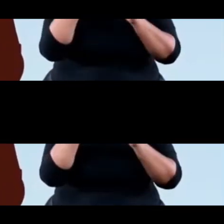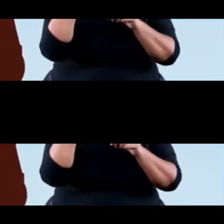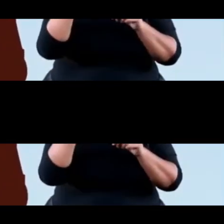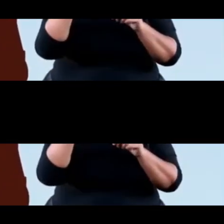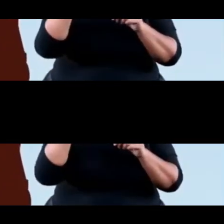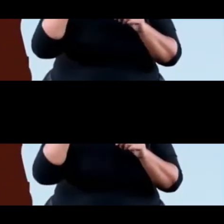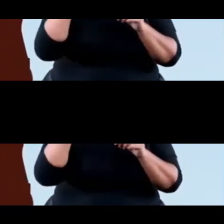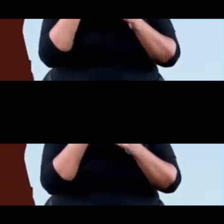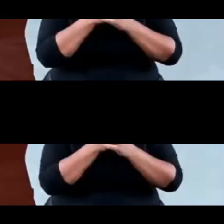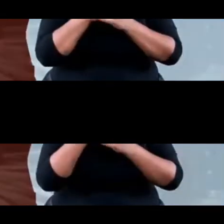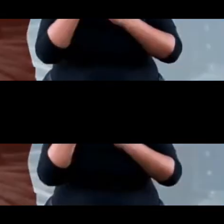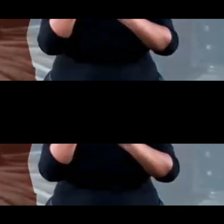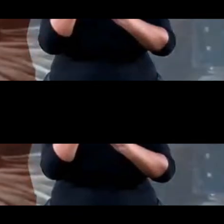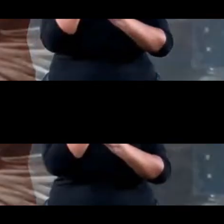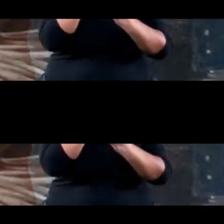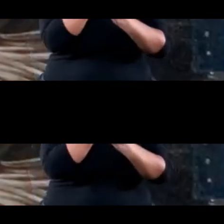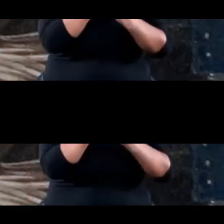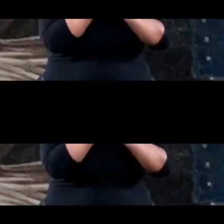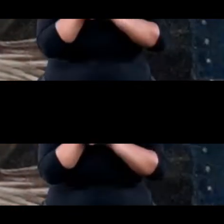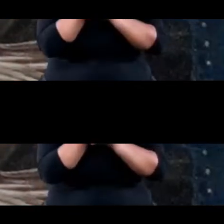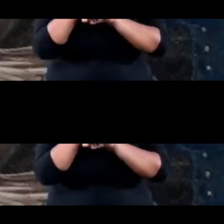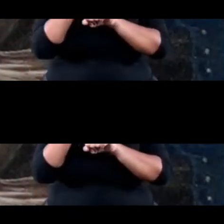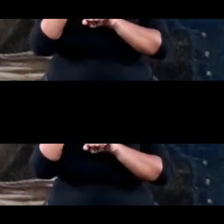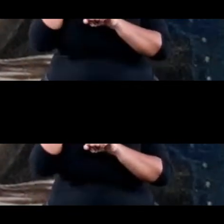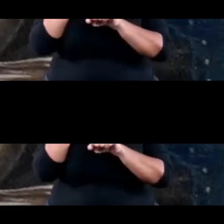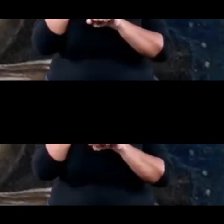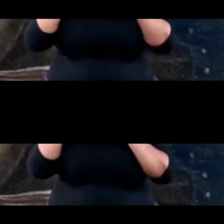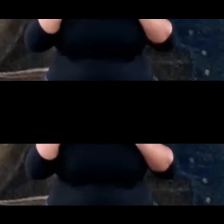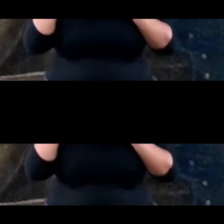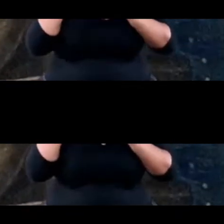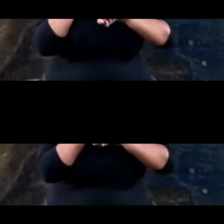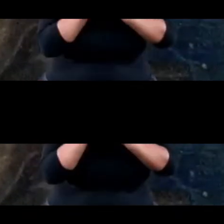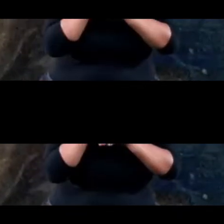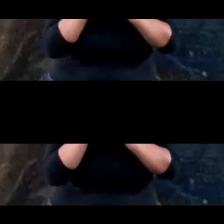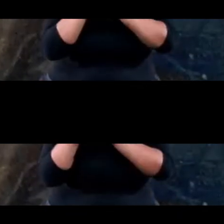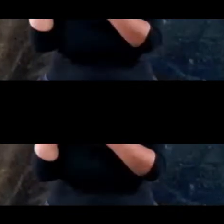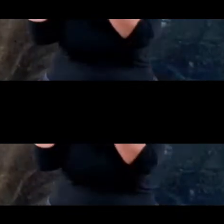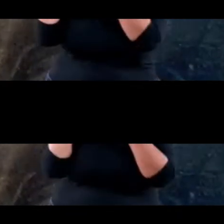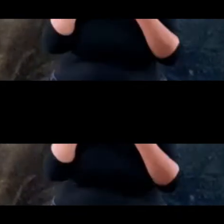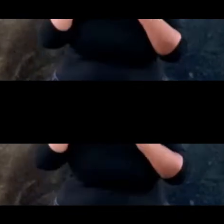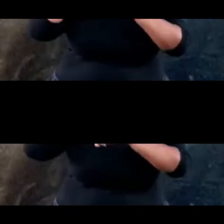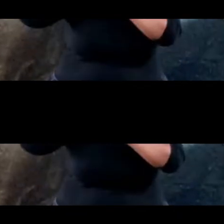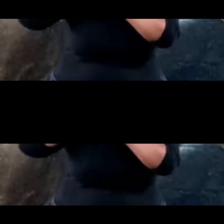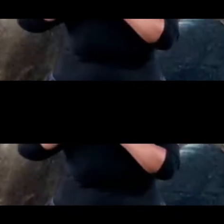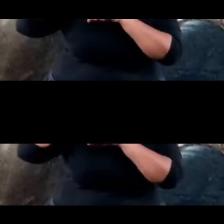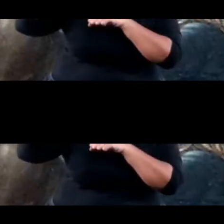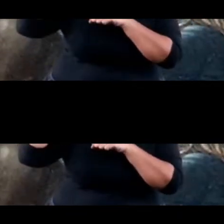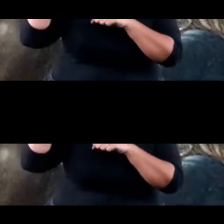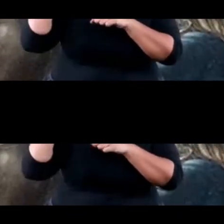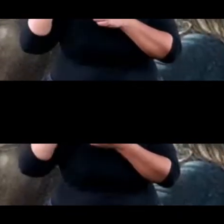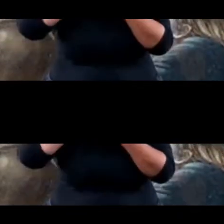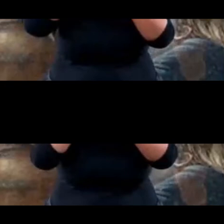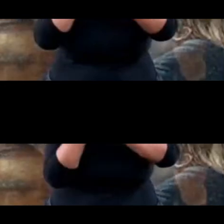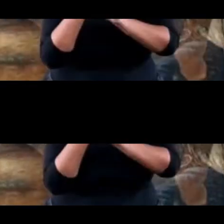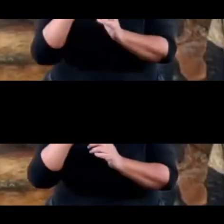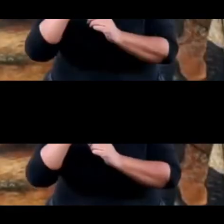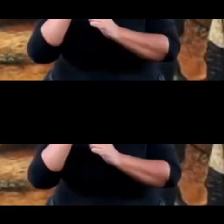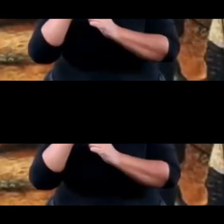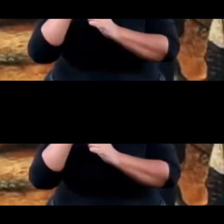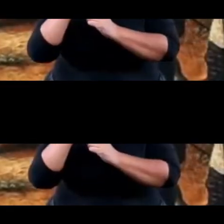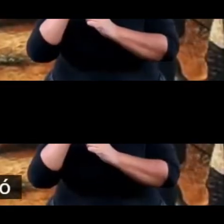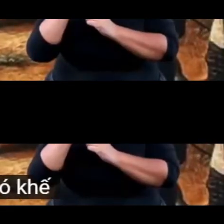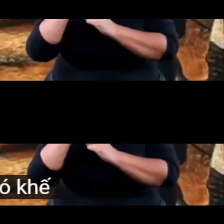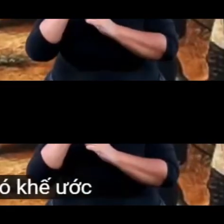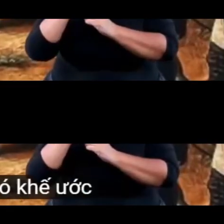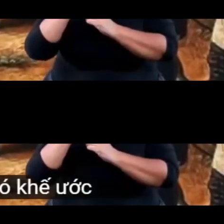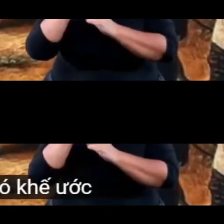during the 1700s. Before slavery, people who were called laborers were brought over from Britain. These